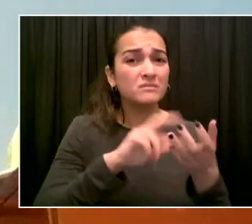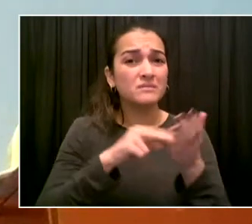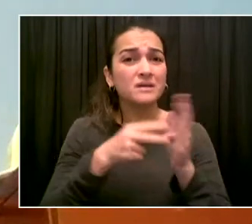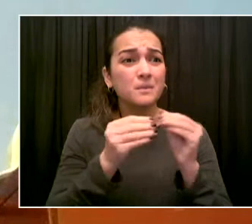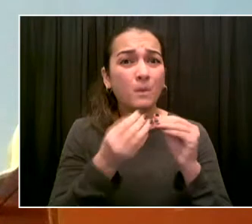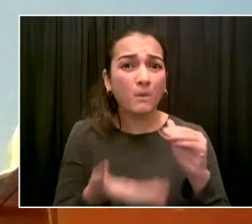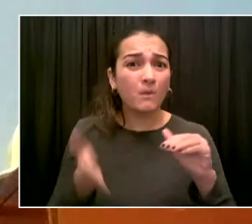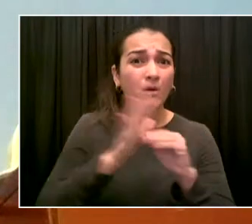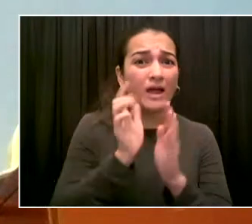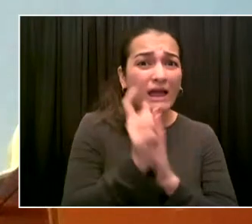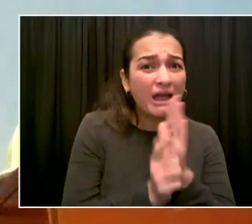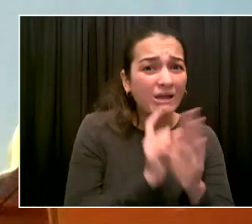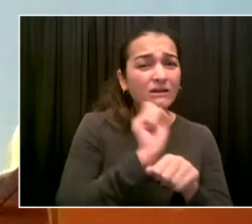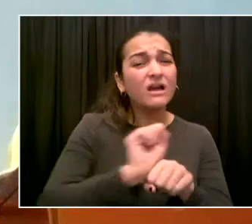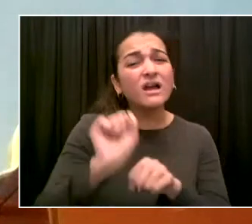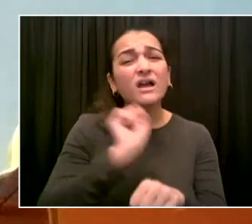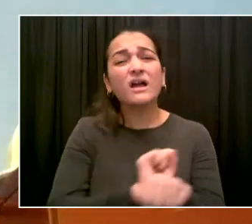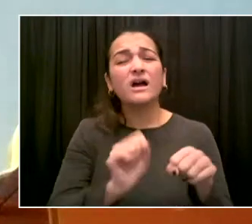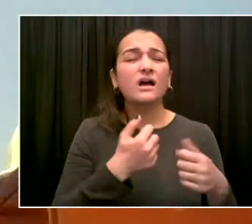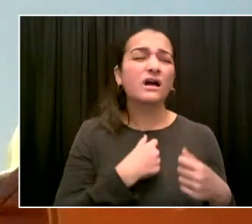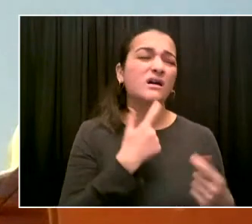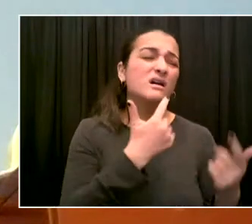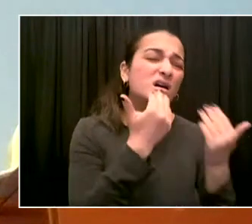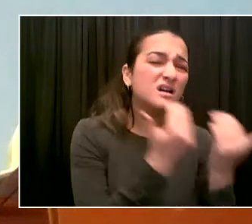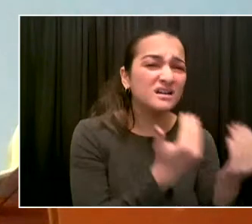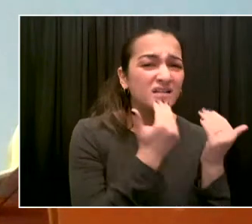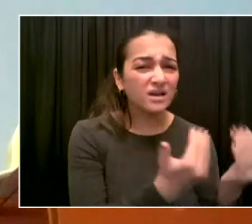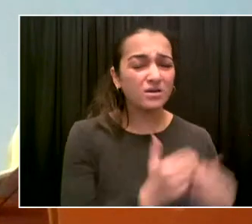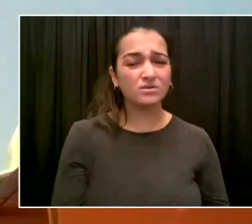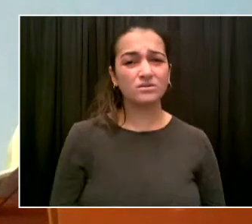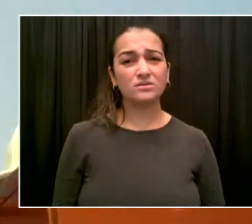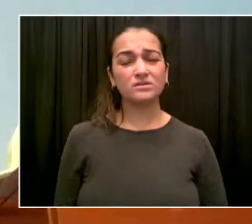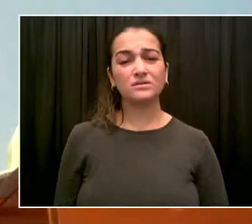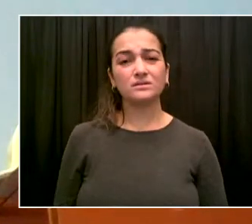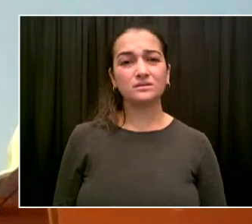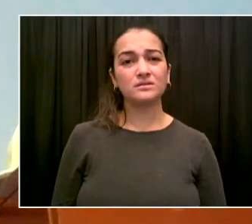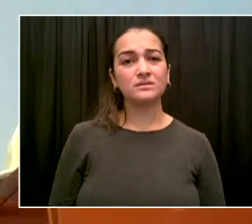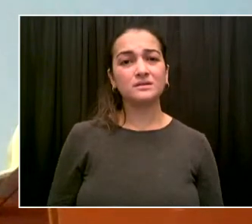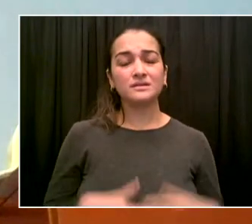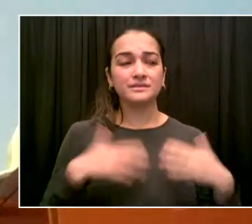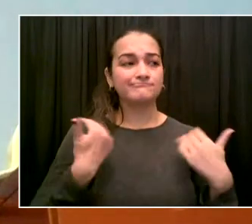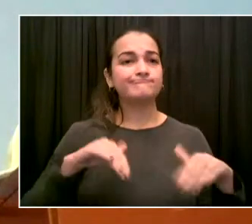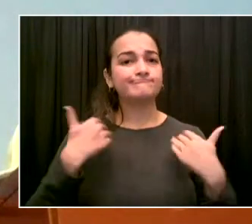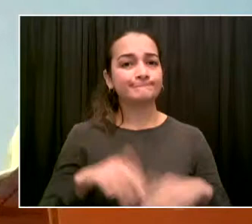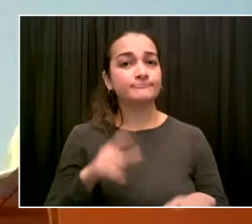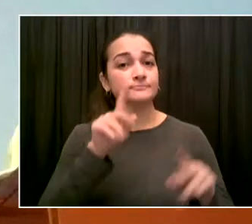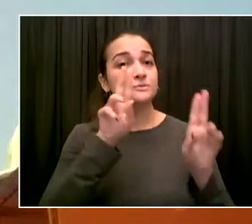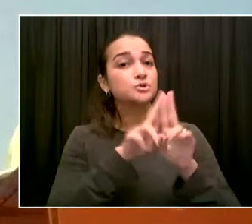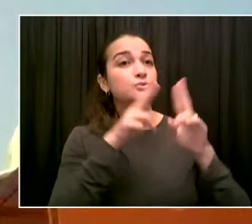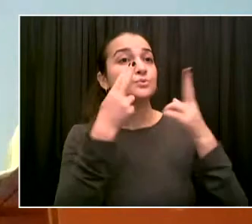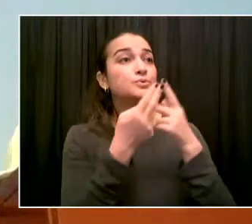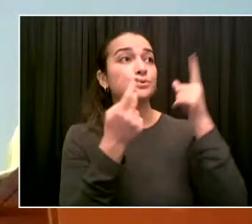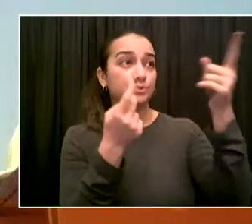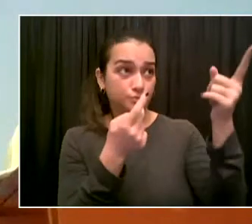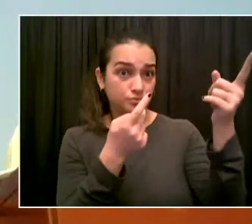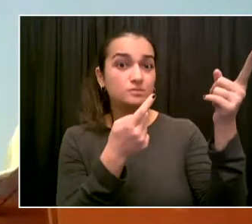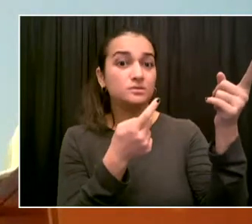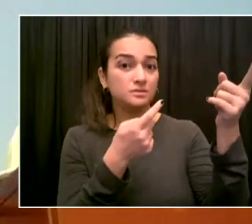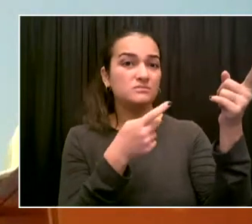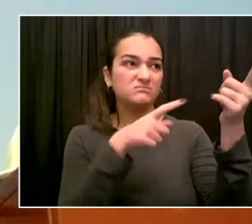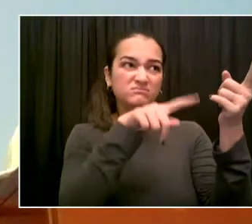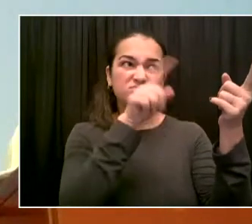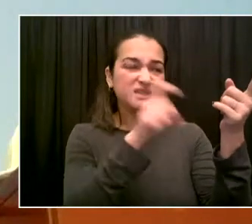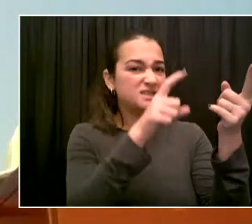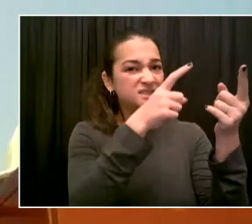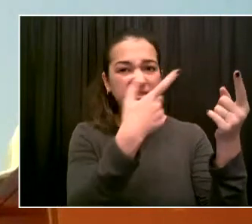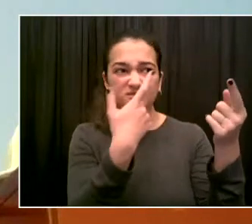either, but our firefighters most definitely are. I asked them to rethink this, to remember their oath of office. It's not only affecting